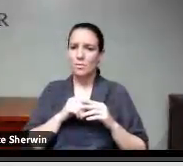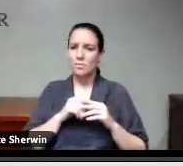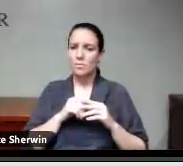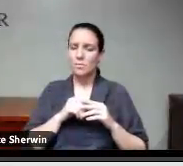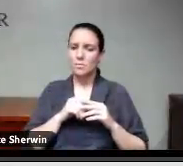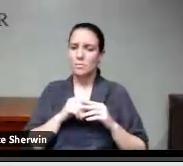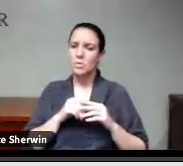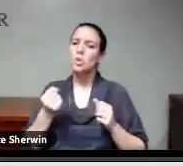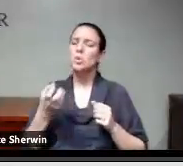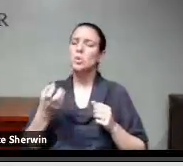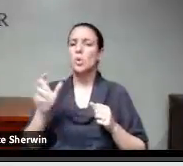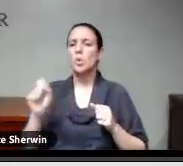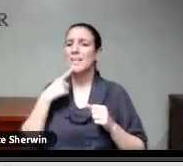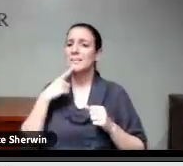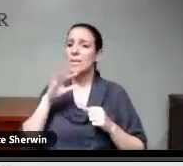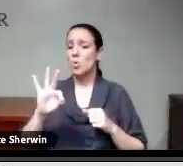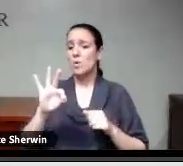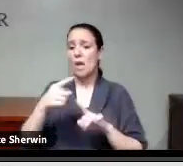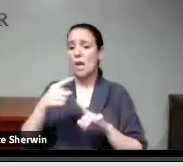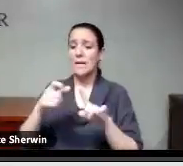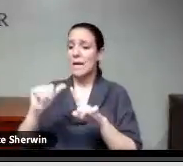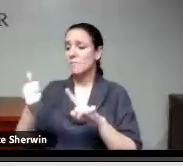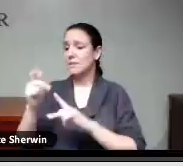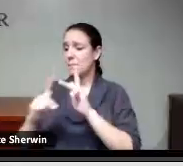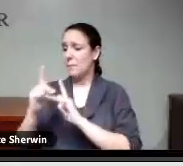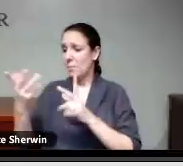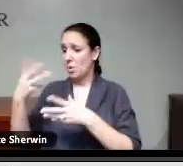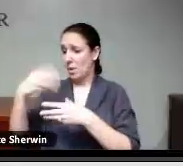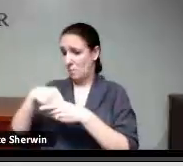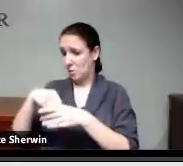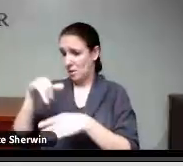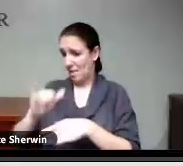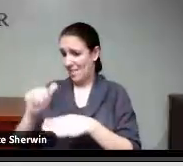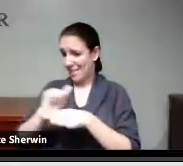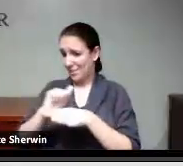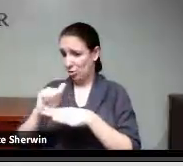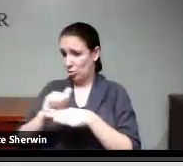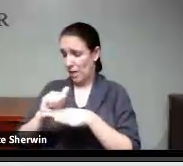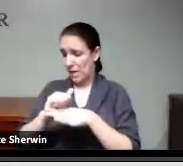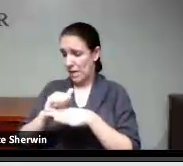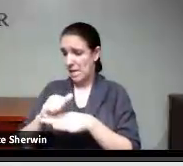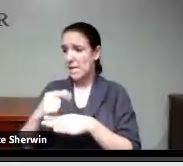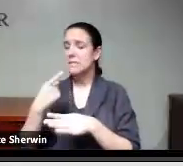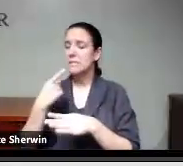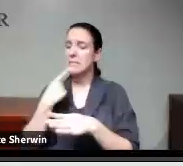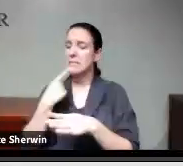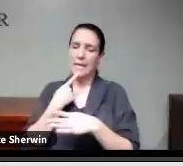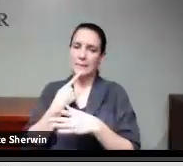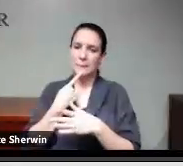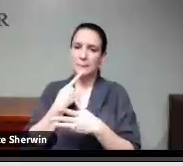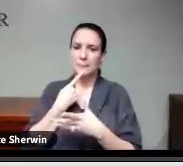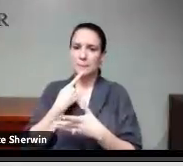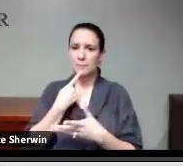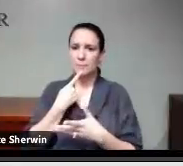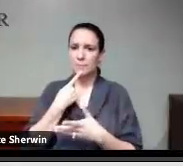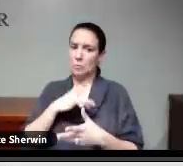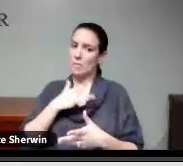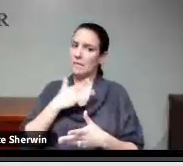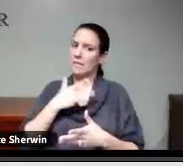of 10 people who participated in this bibliographic training said that they, feel much